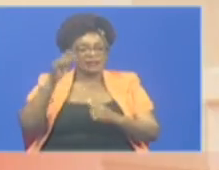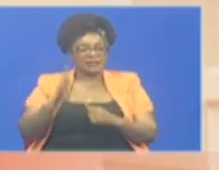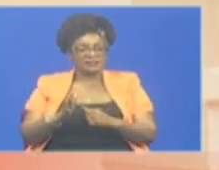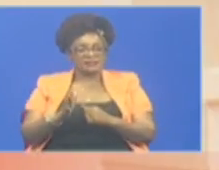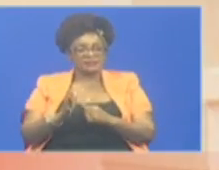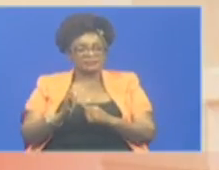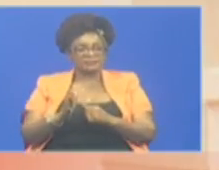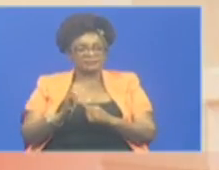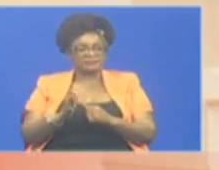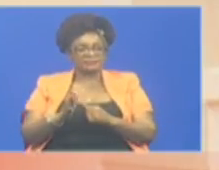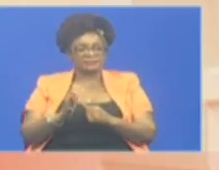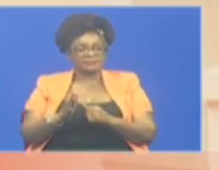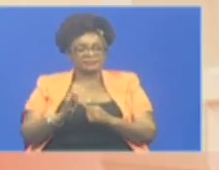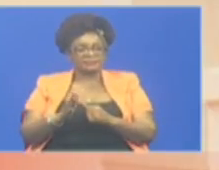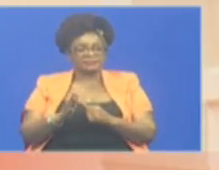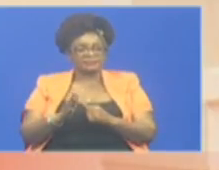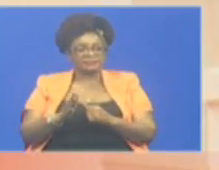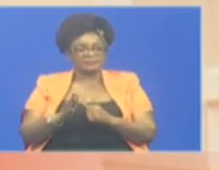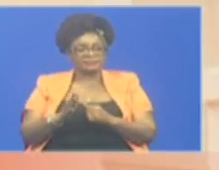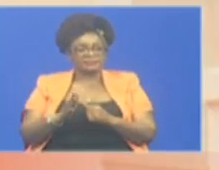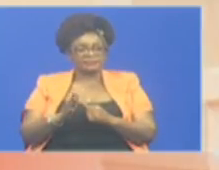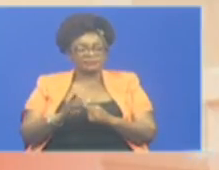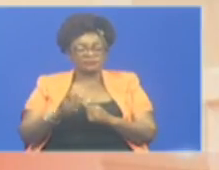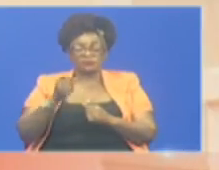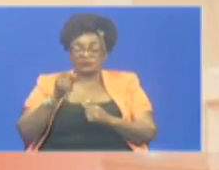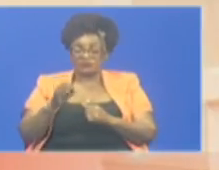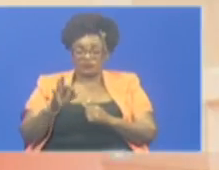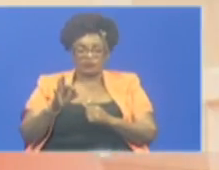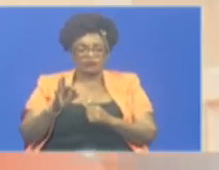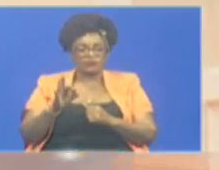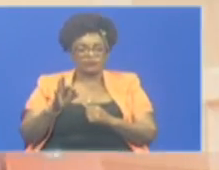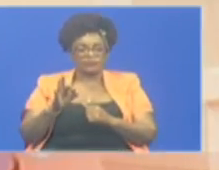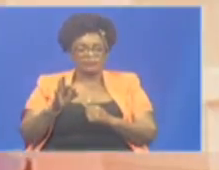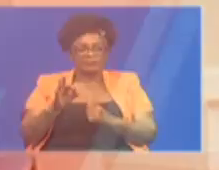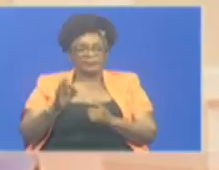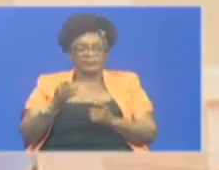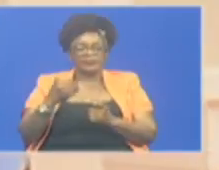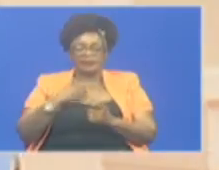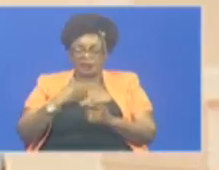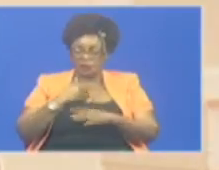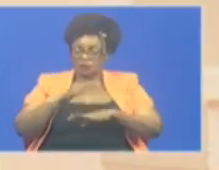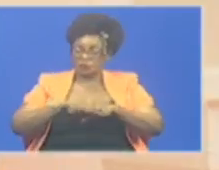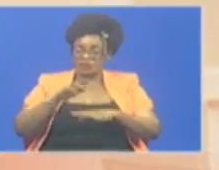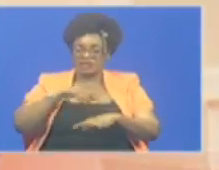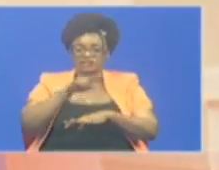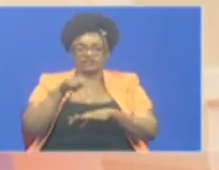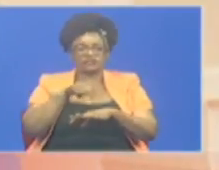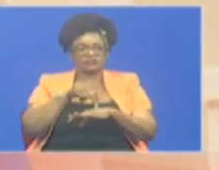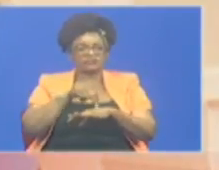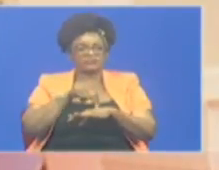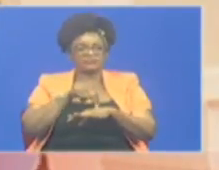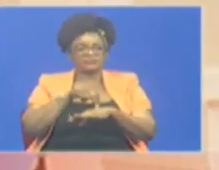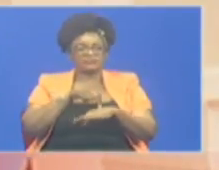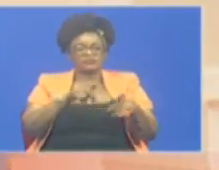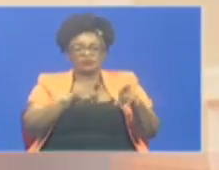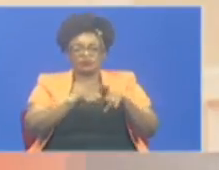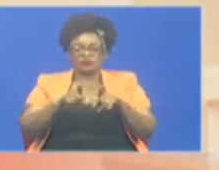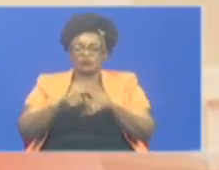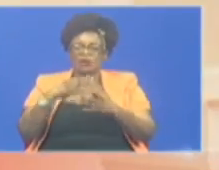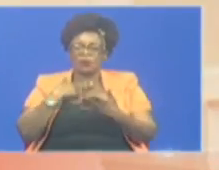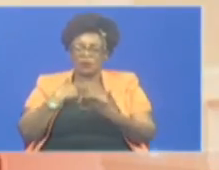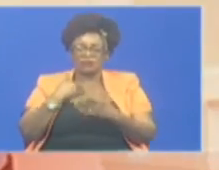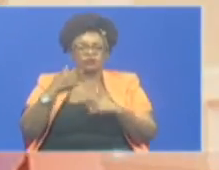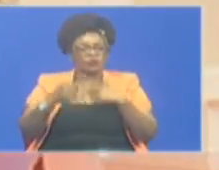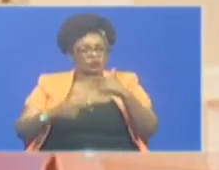As always, on behalf of our eternally grateful nation, I also want to continue